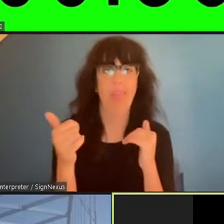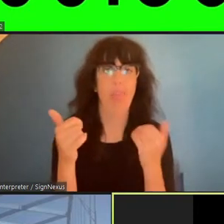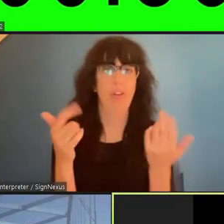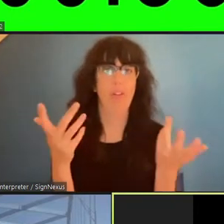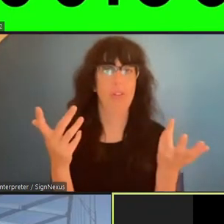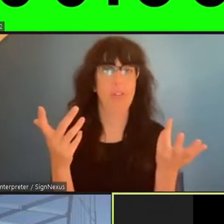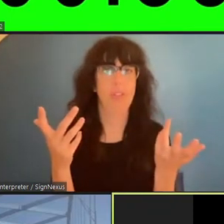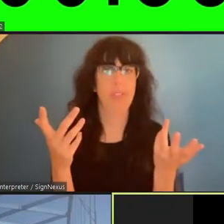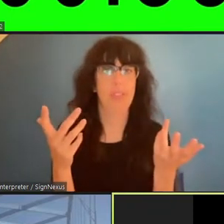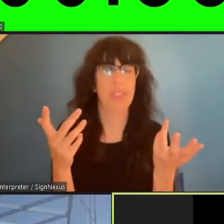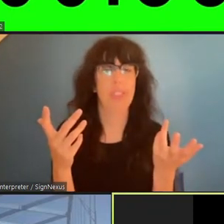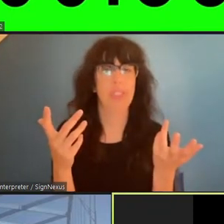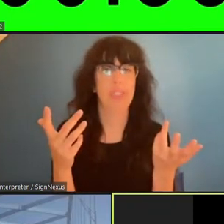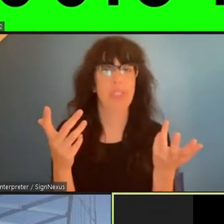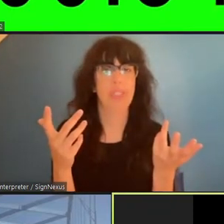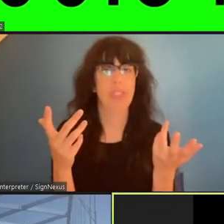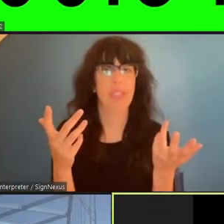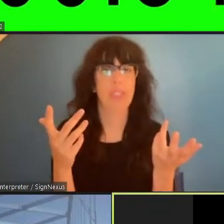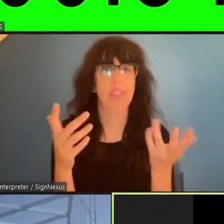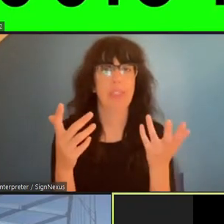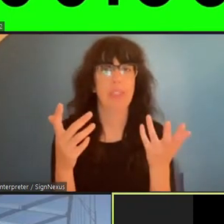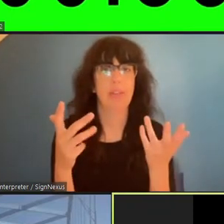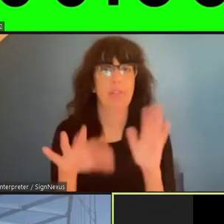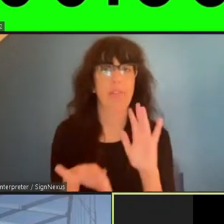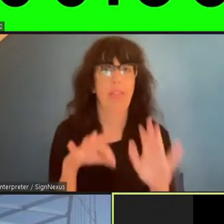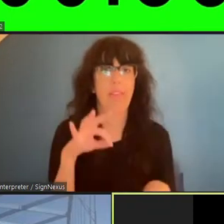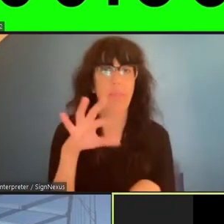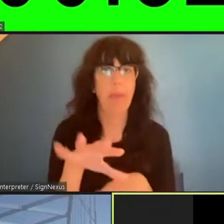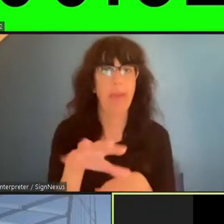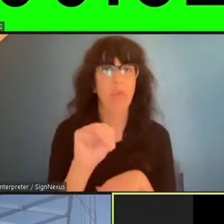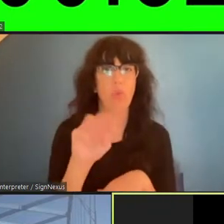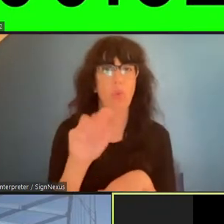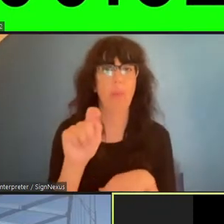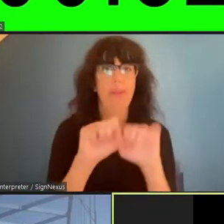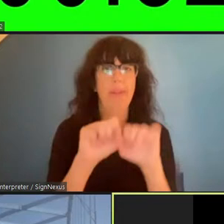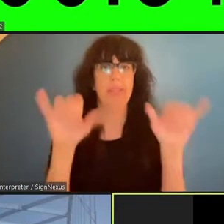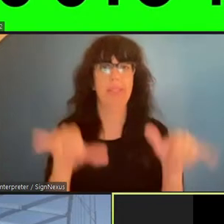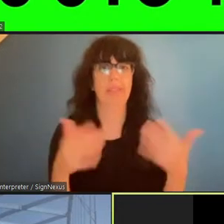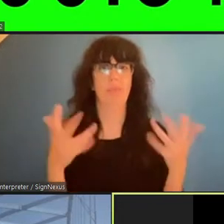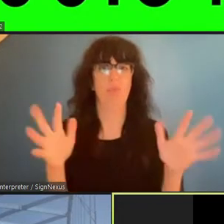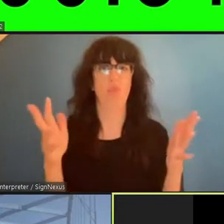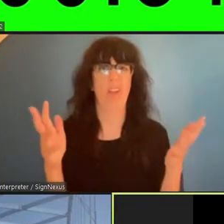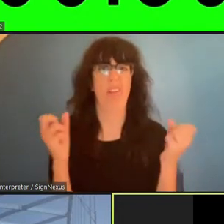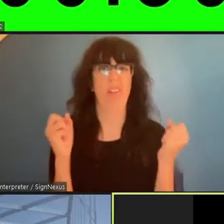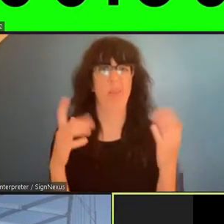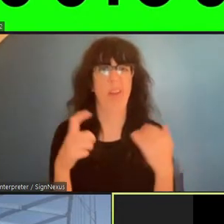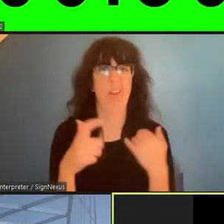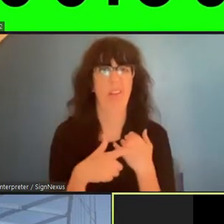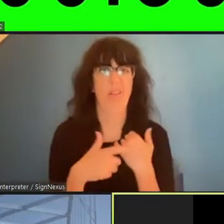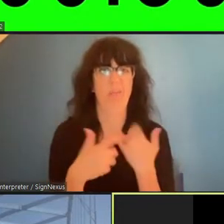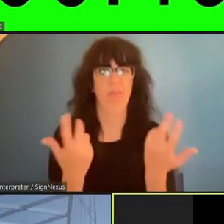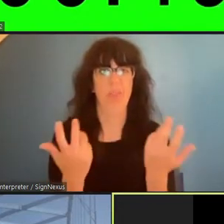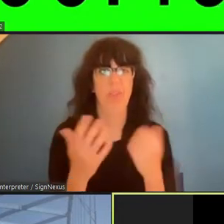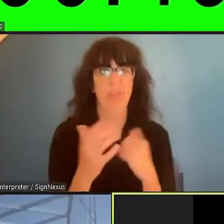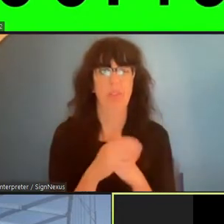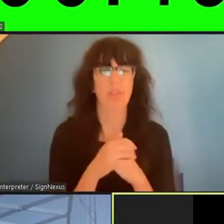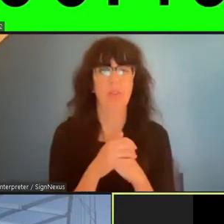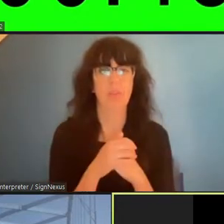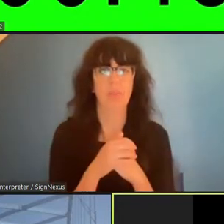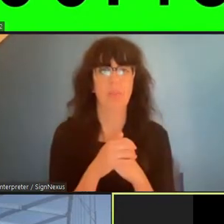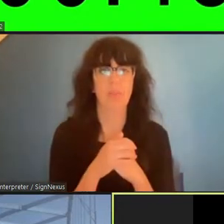paid into the mta system um multiple times through the